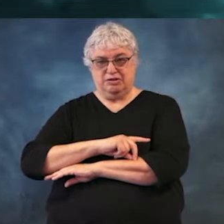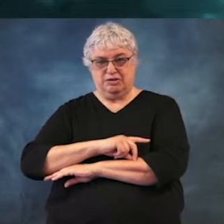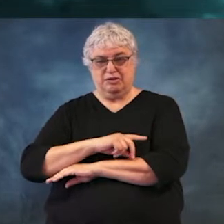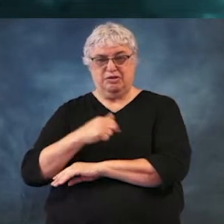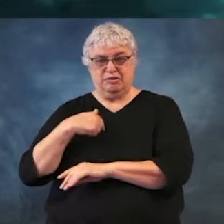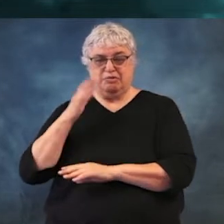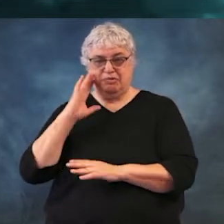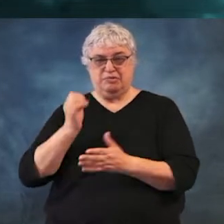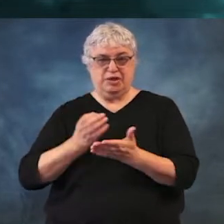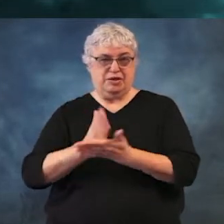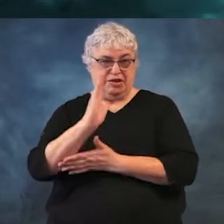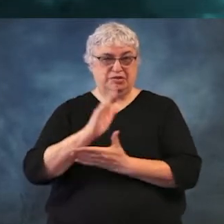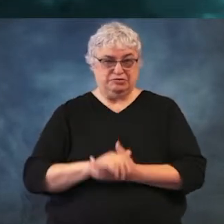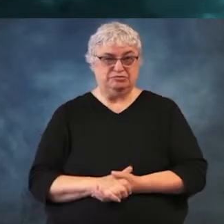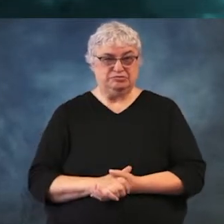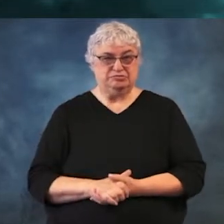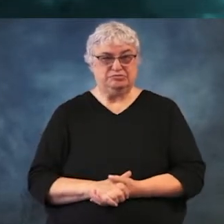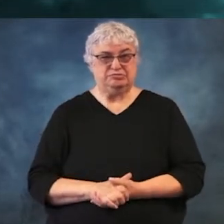would be okay.